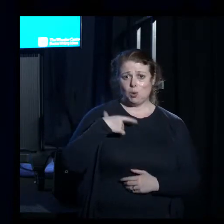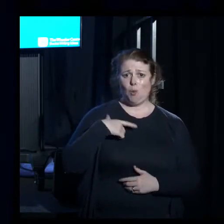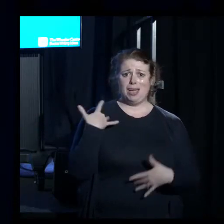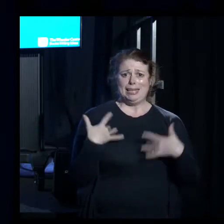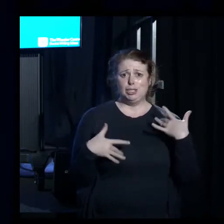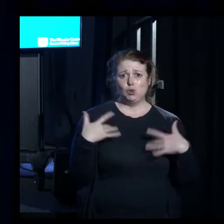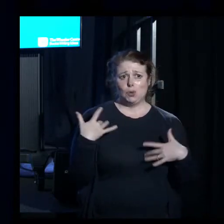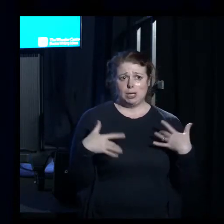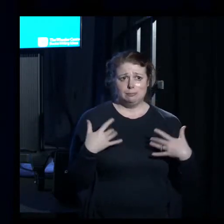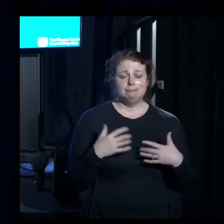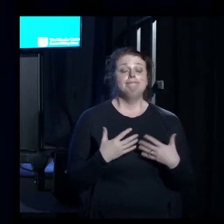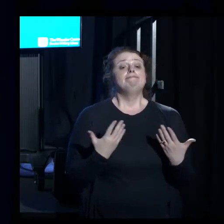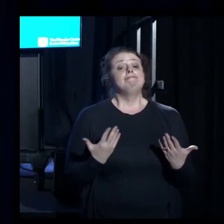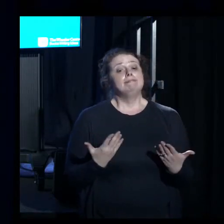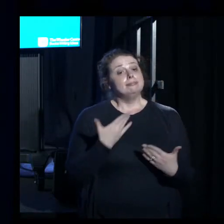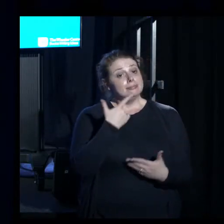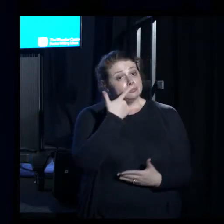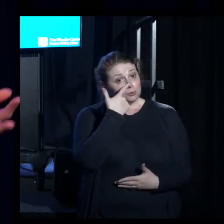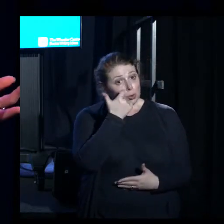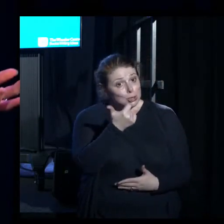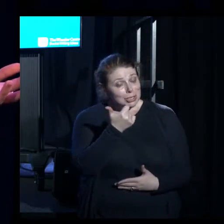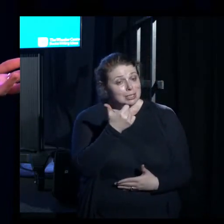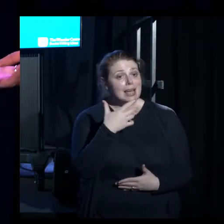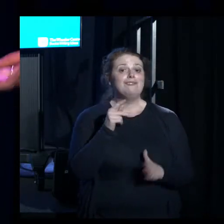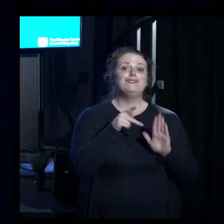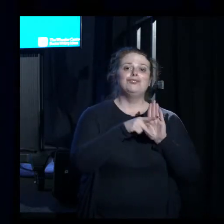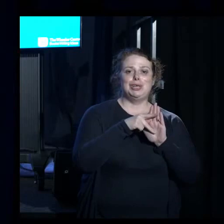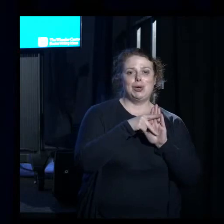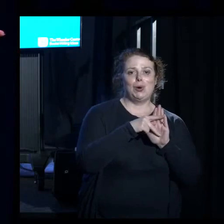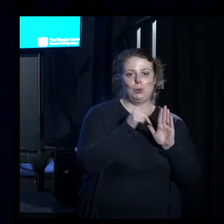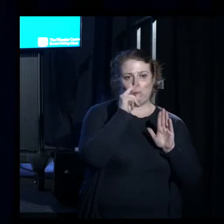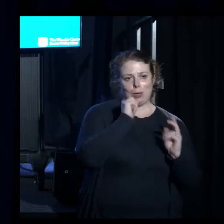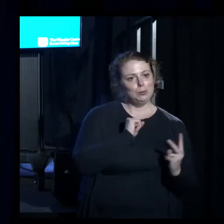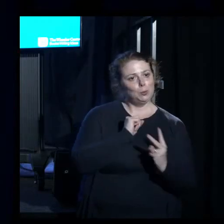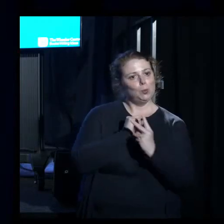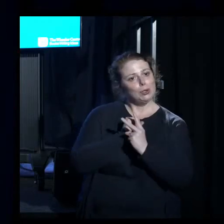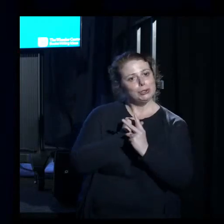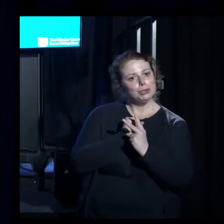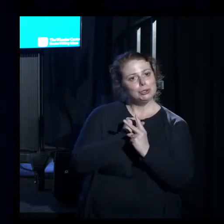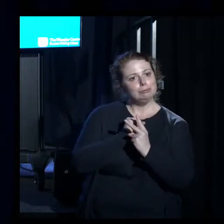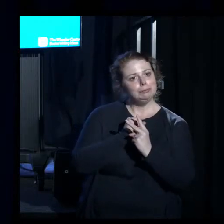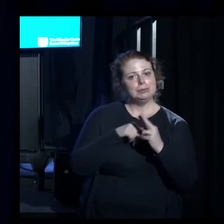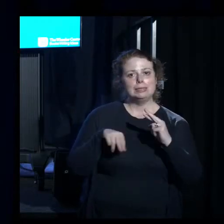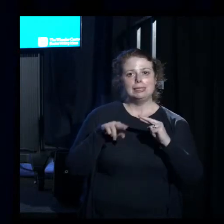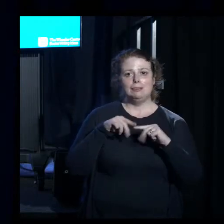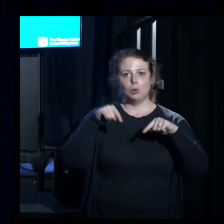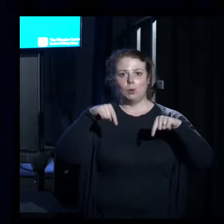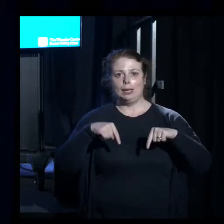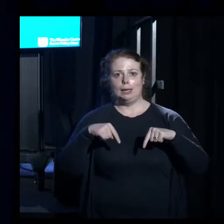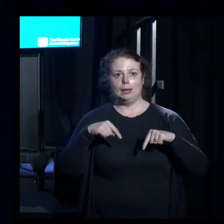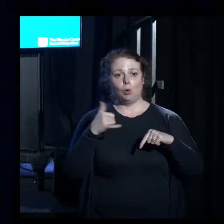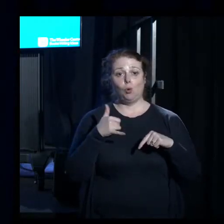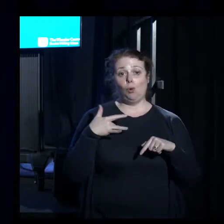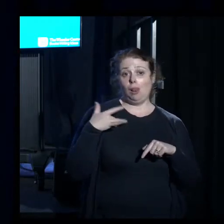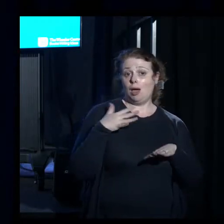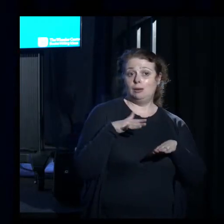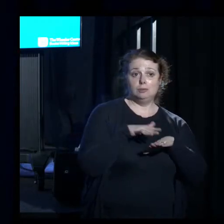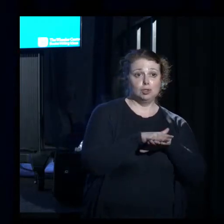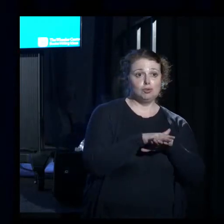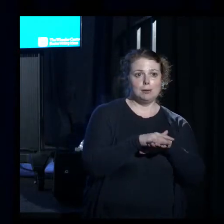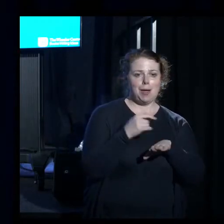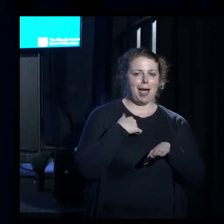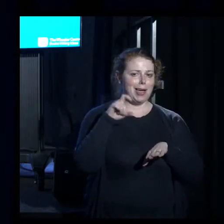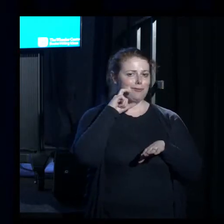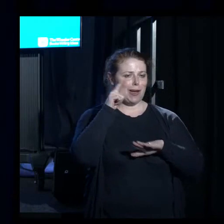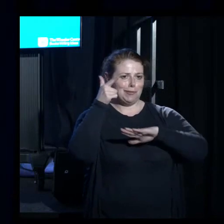injury, but thankfully we have a video for you to watch if you're here joining us live or on the live stream. I had a lot of